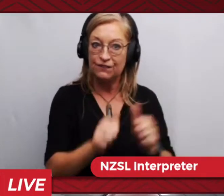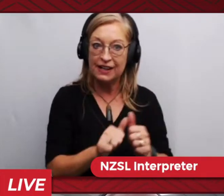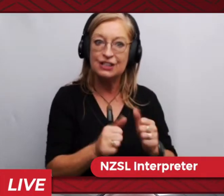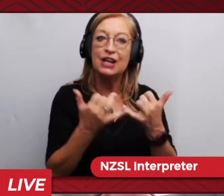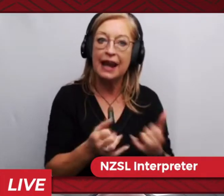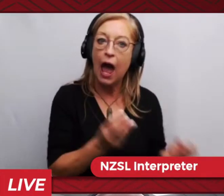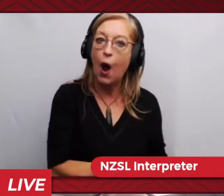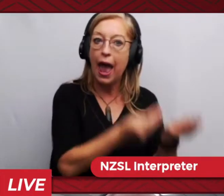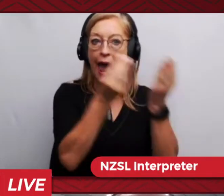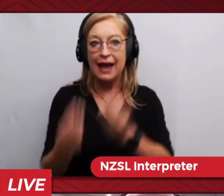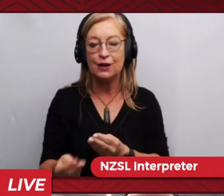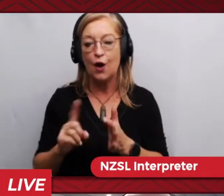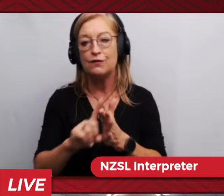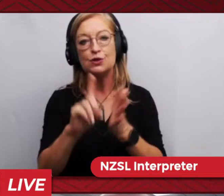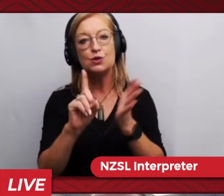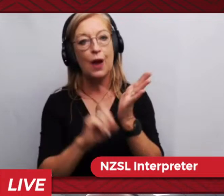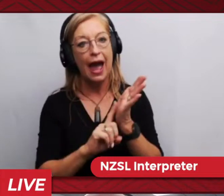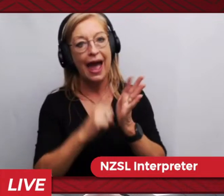Ellen speaking.